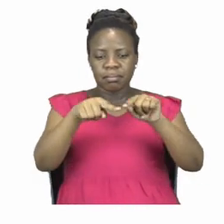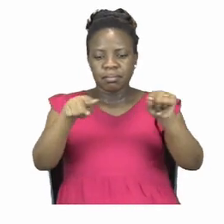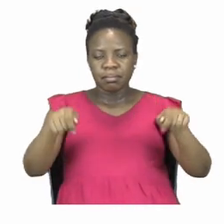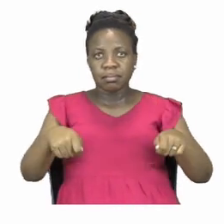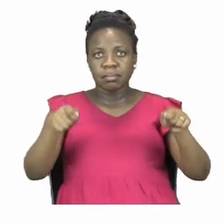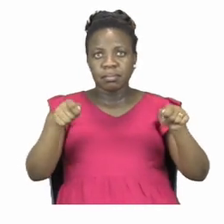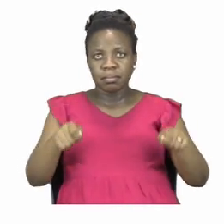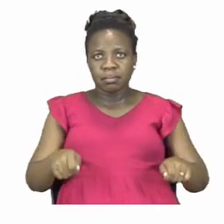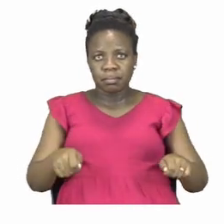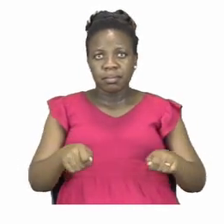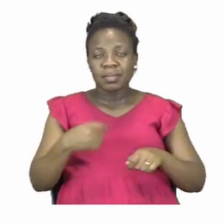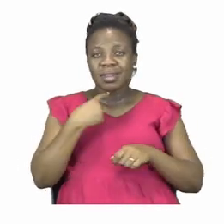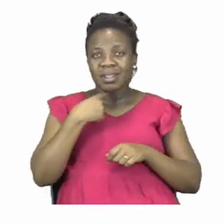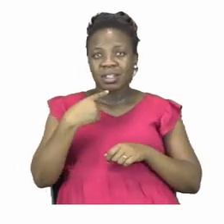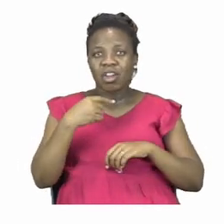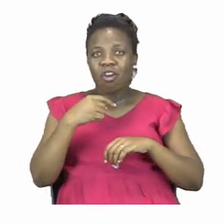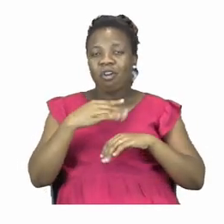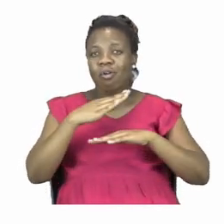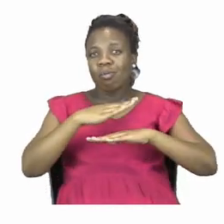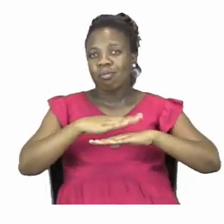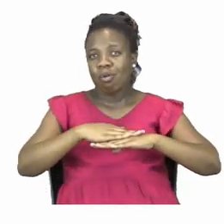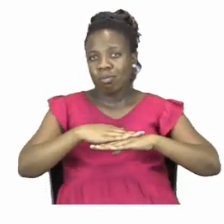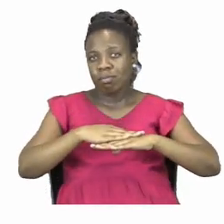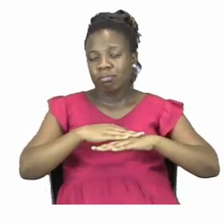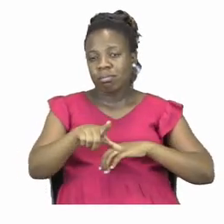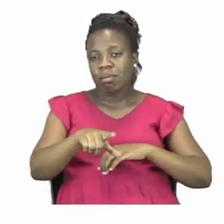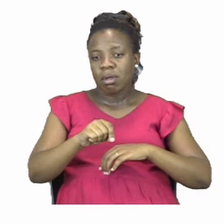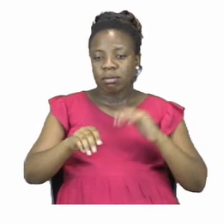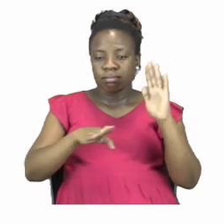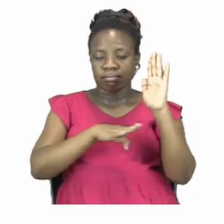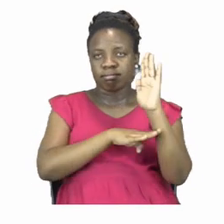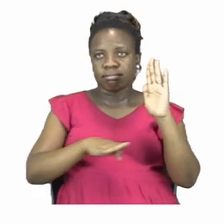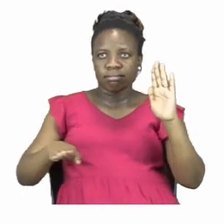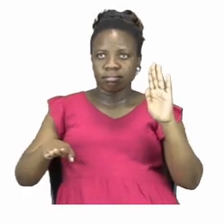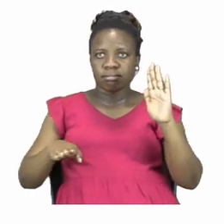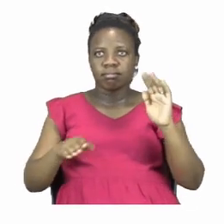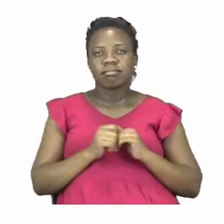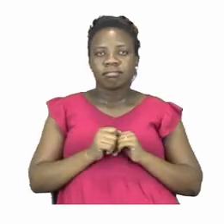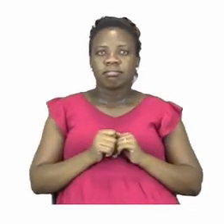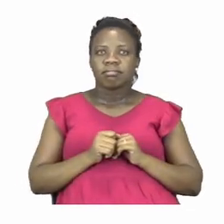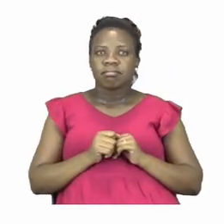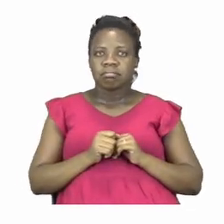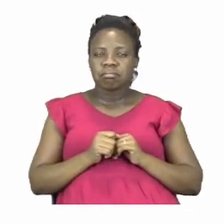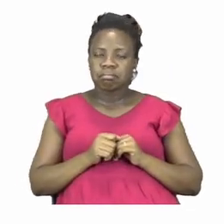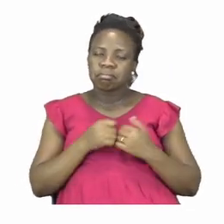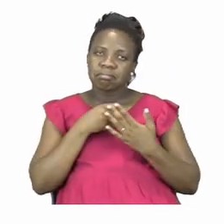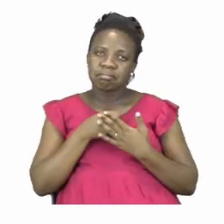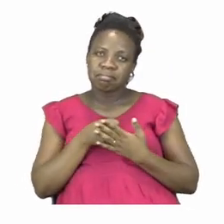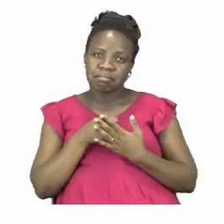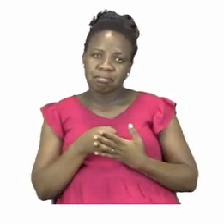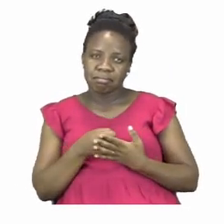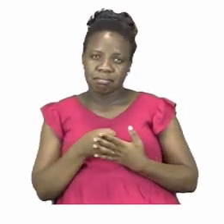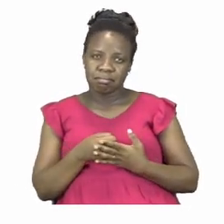is on the floor. Now, we're going to try and do at least 2 of these together.